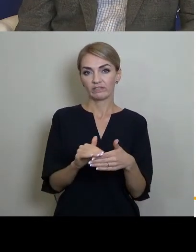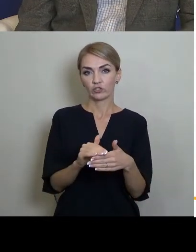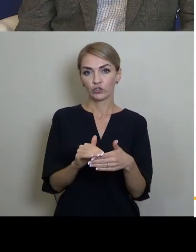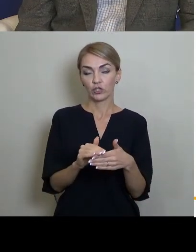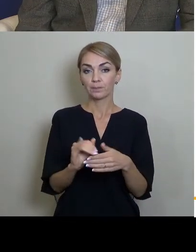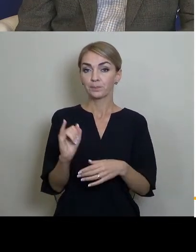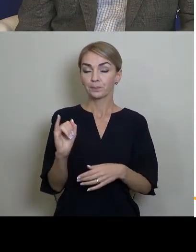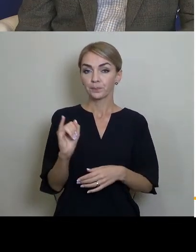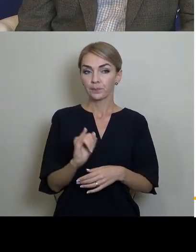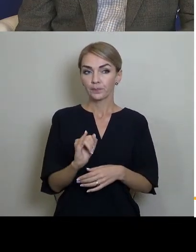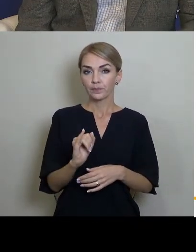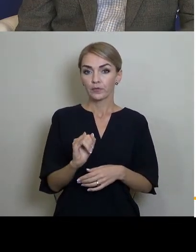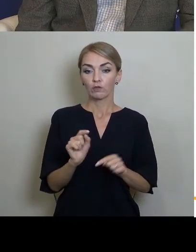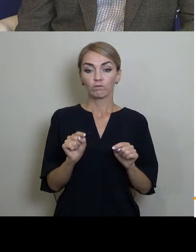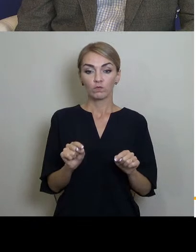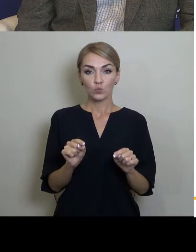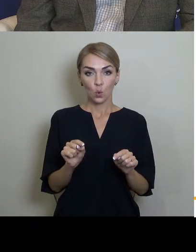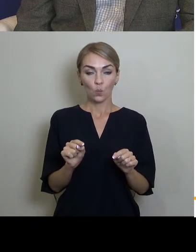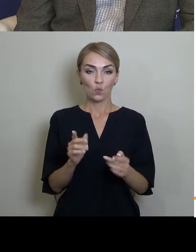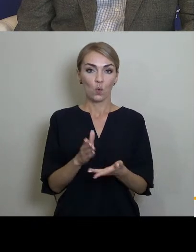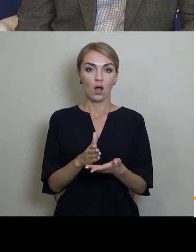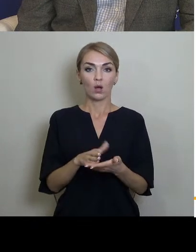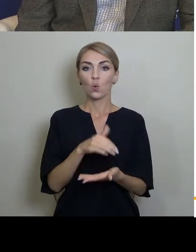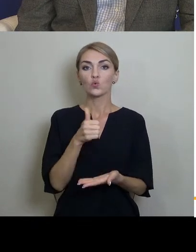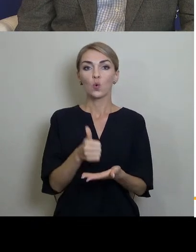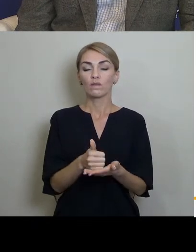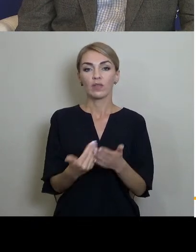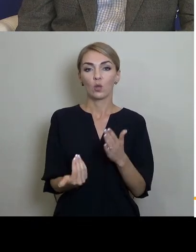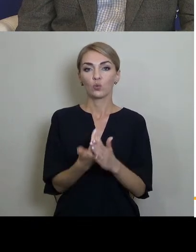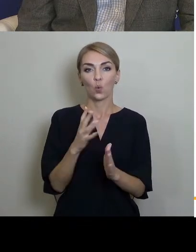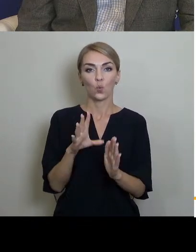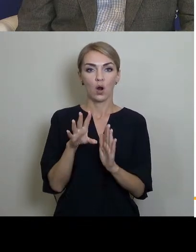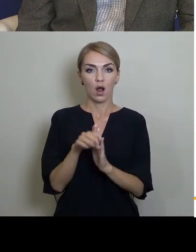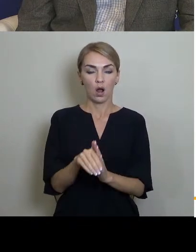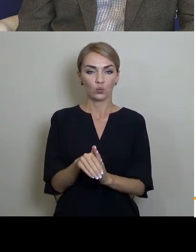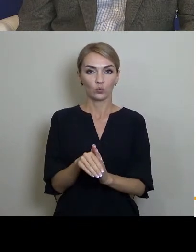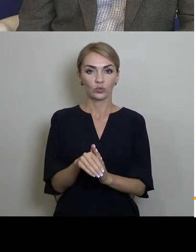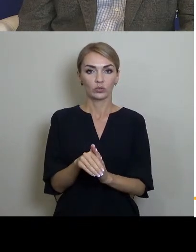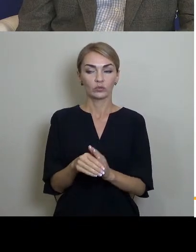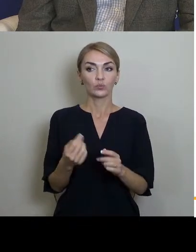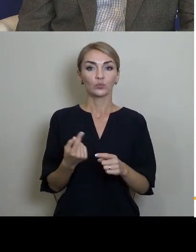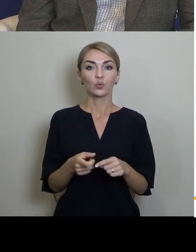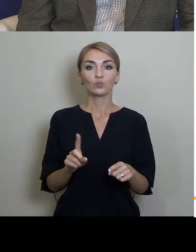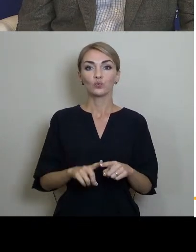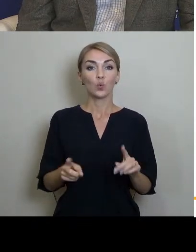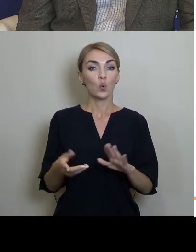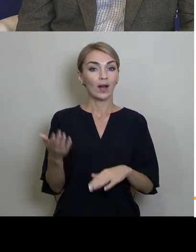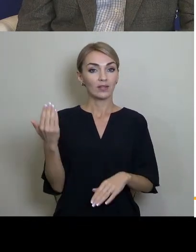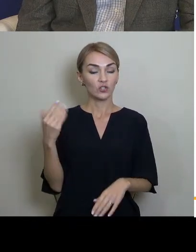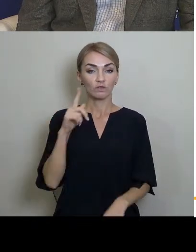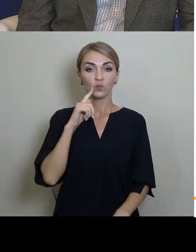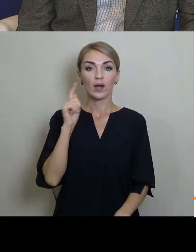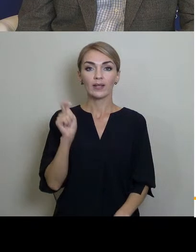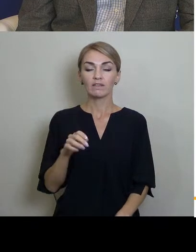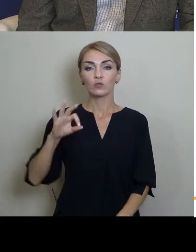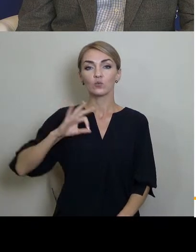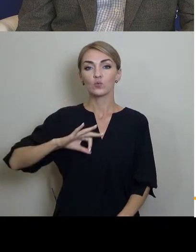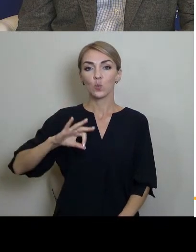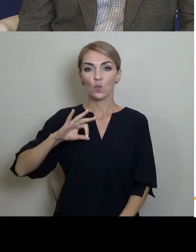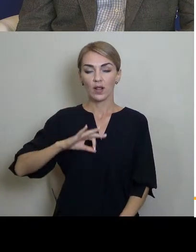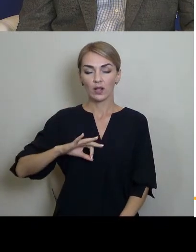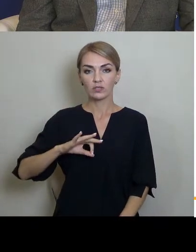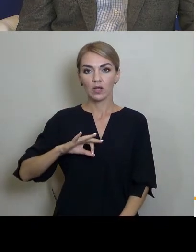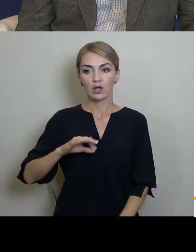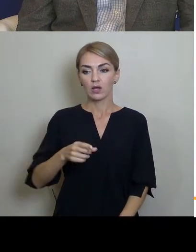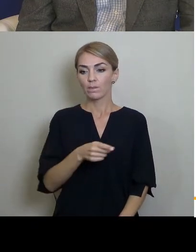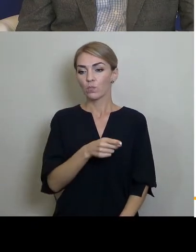specific name, for a specific nominee. And this is the major know-how of this system, because previously in